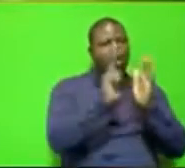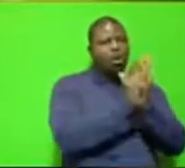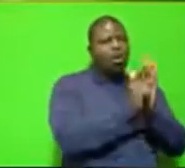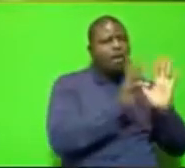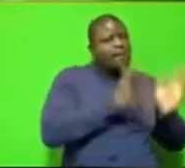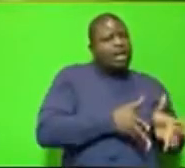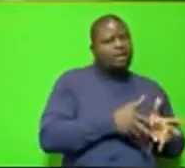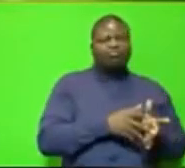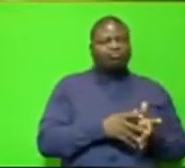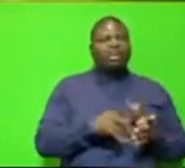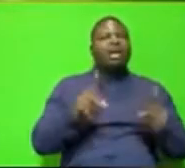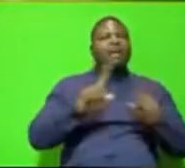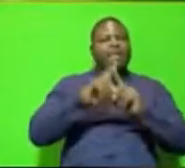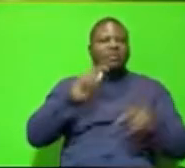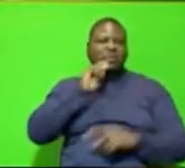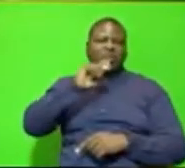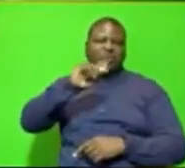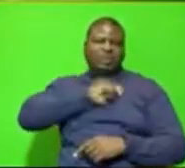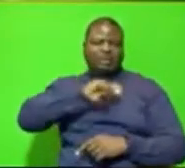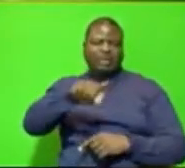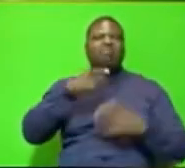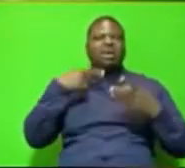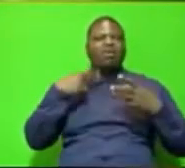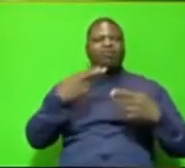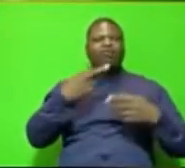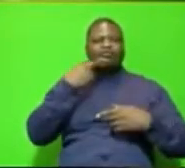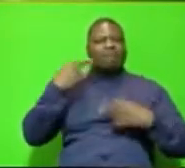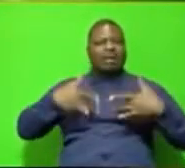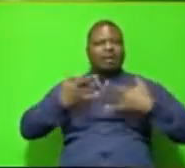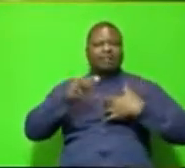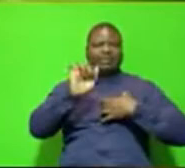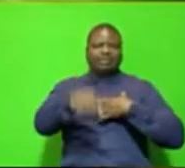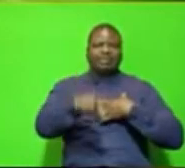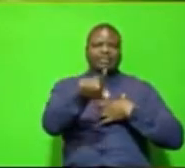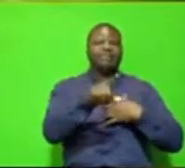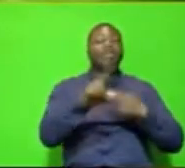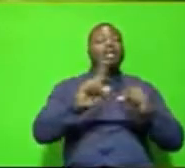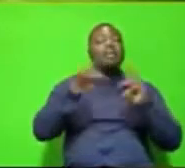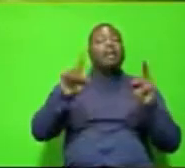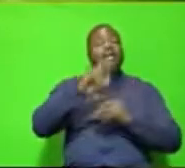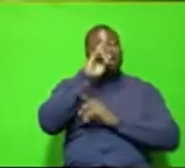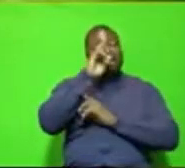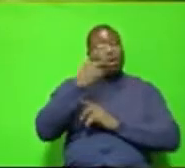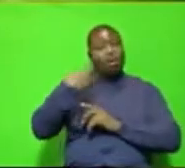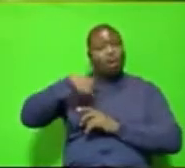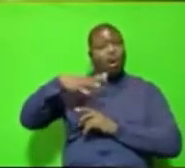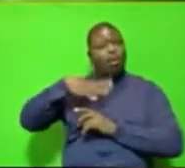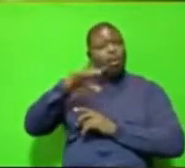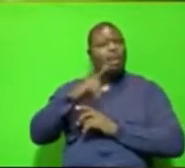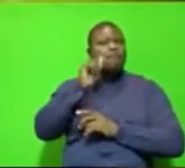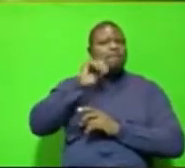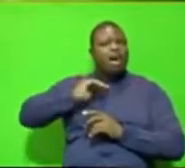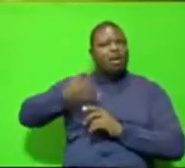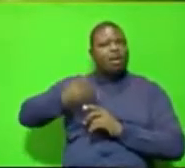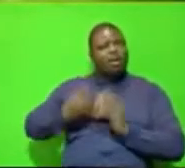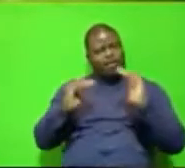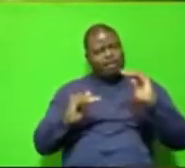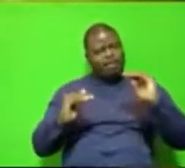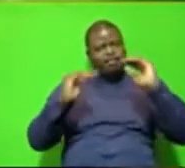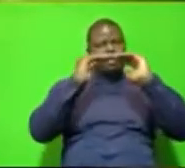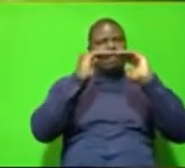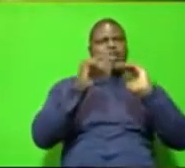in practice. The ring fencing of funding and resources to eradicate gender inequality. We must